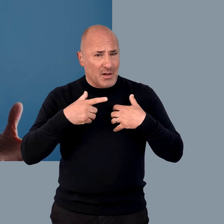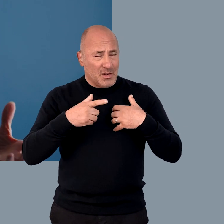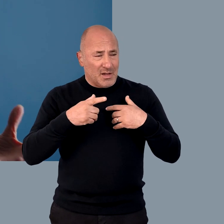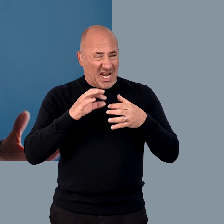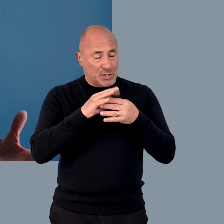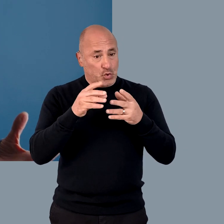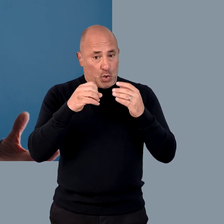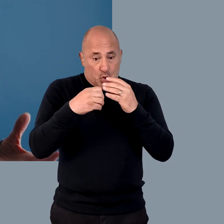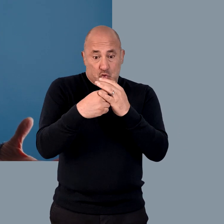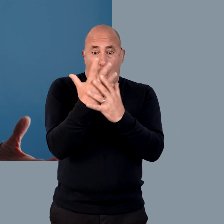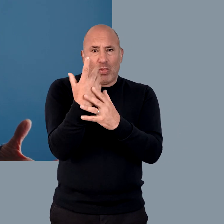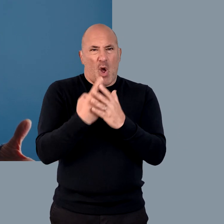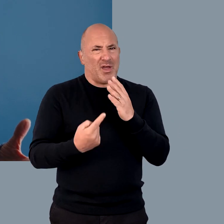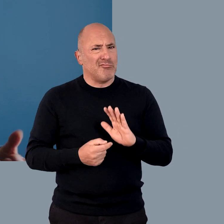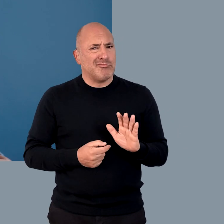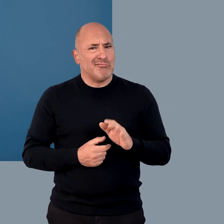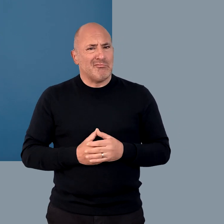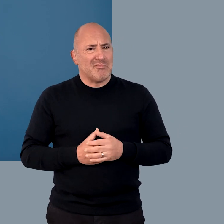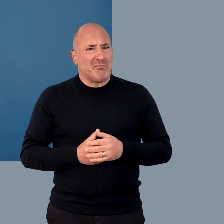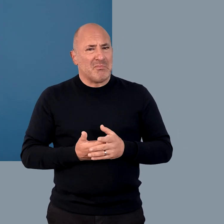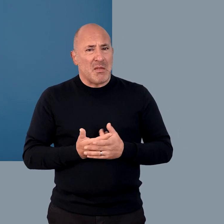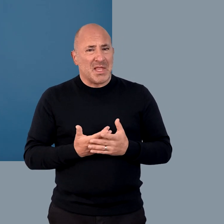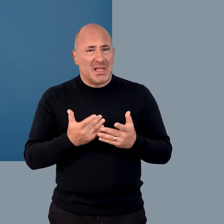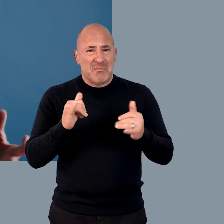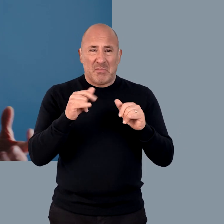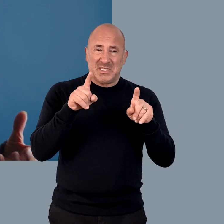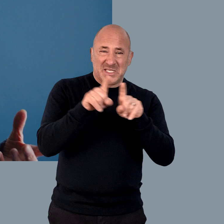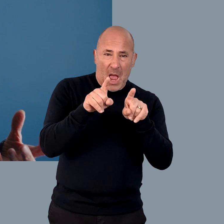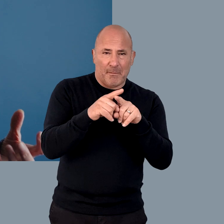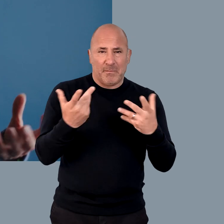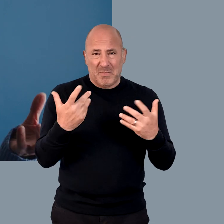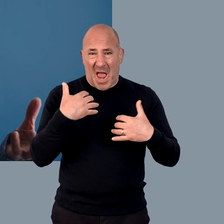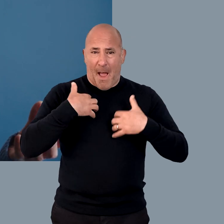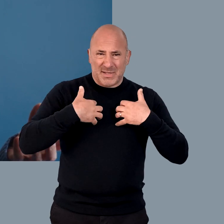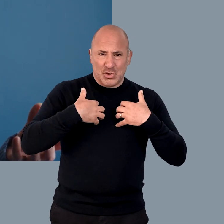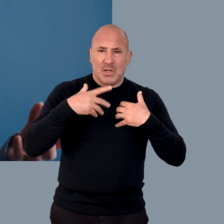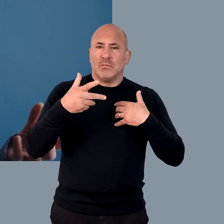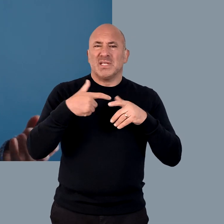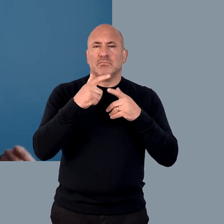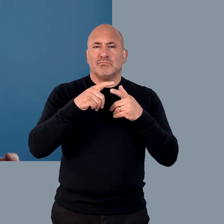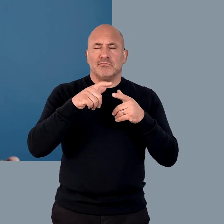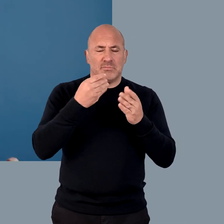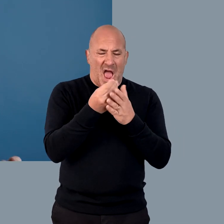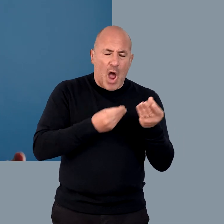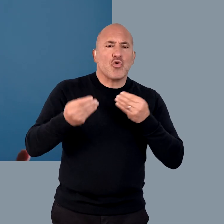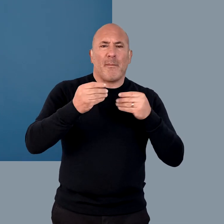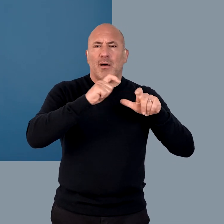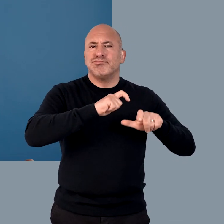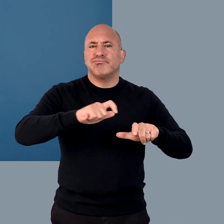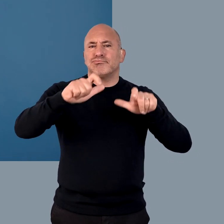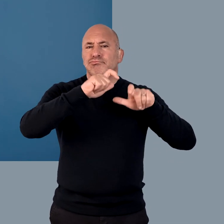but ambition also, maybe that's not about growth. Maybe actually in the same way as we've got to look at not having